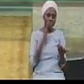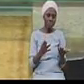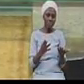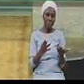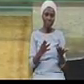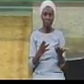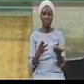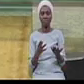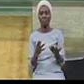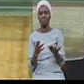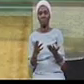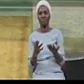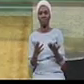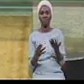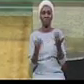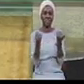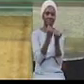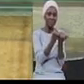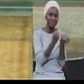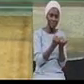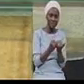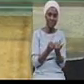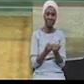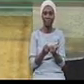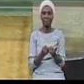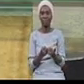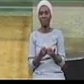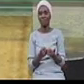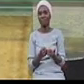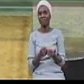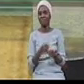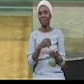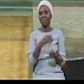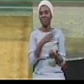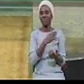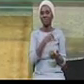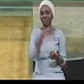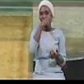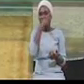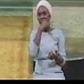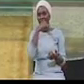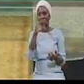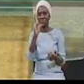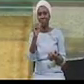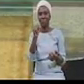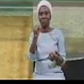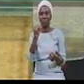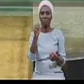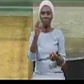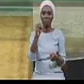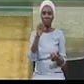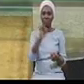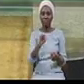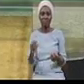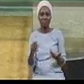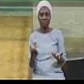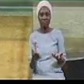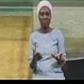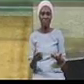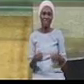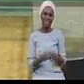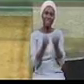violence, famine, unemployment, challenges,